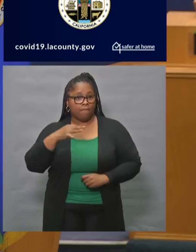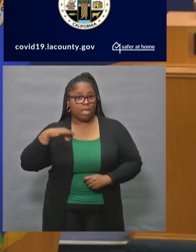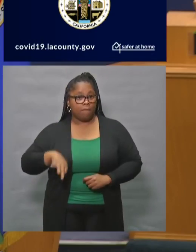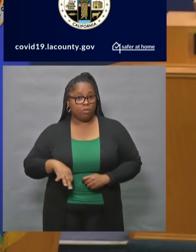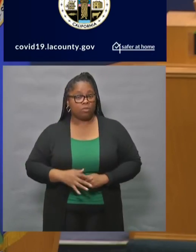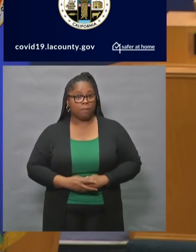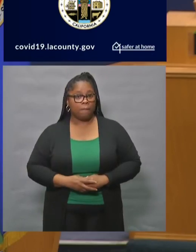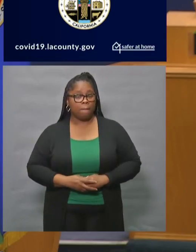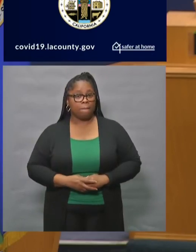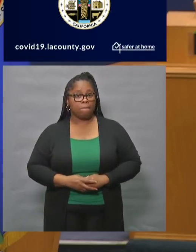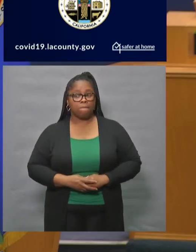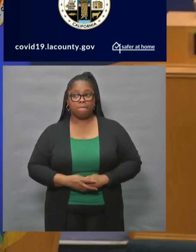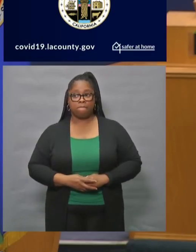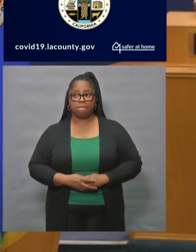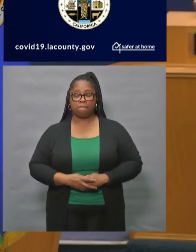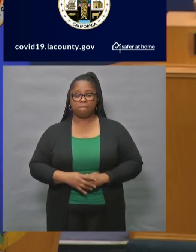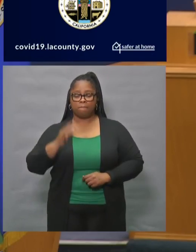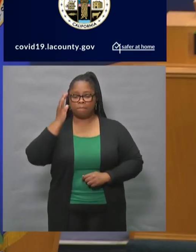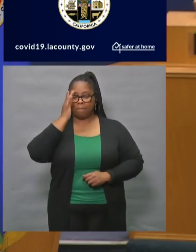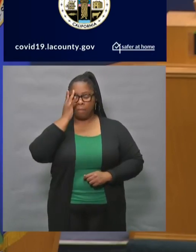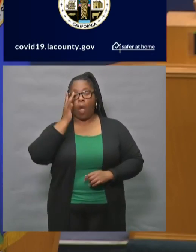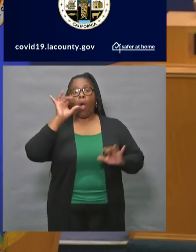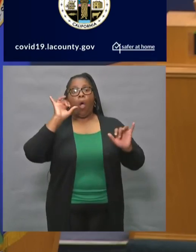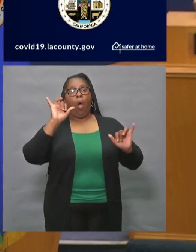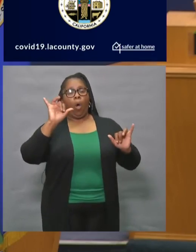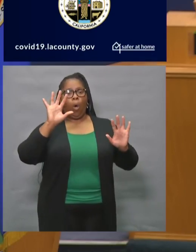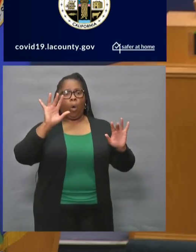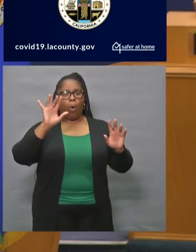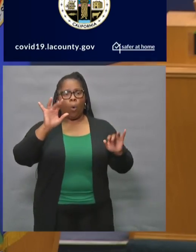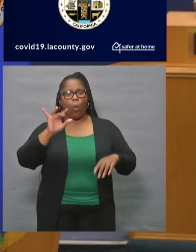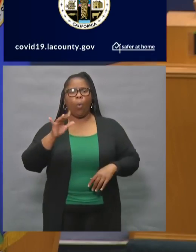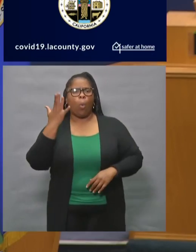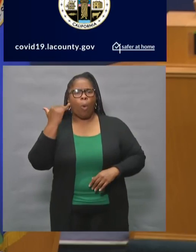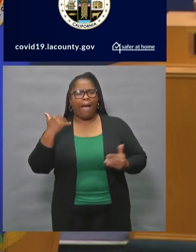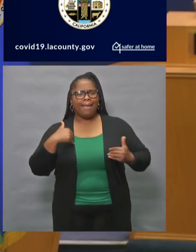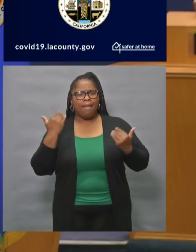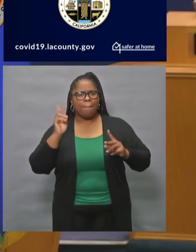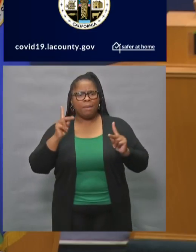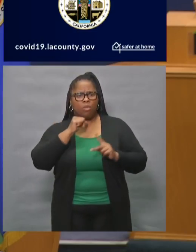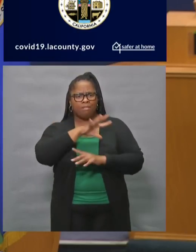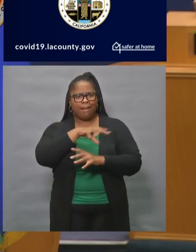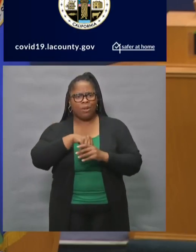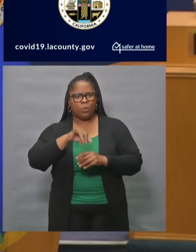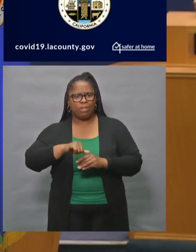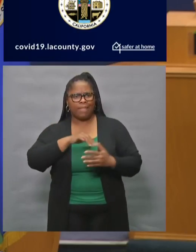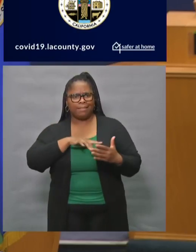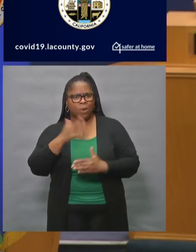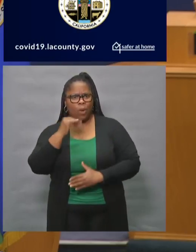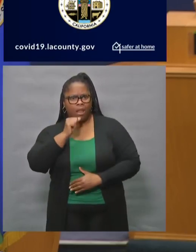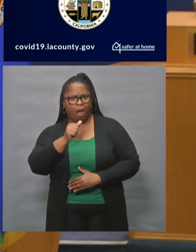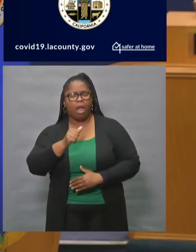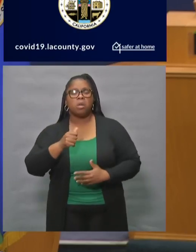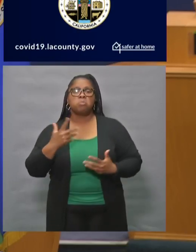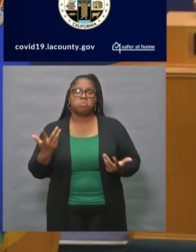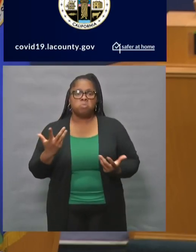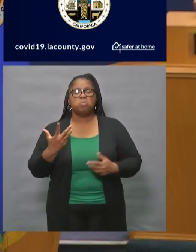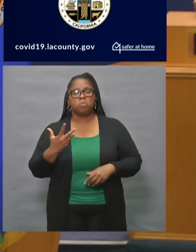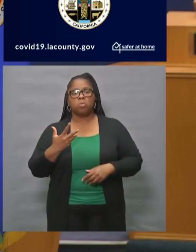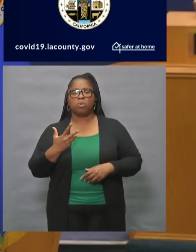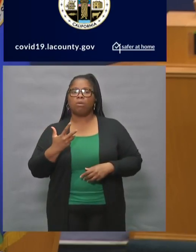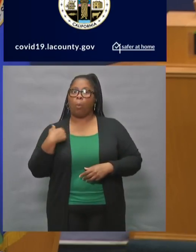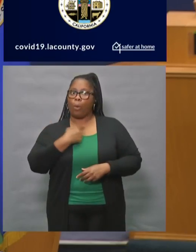And, They asked about why kids weren't included. oh, yes, why young people weren't included in the study. I will say that we do have a lot